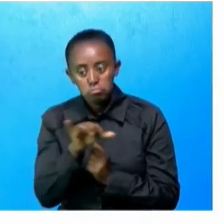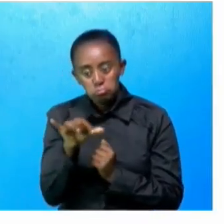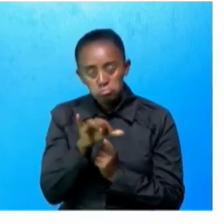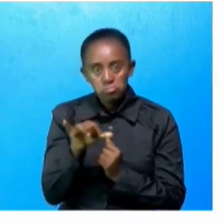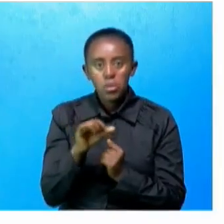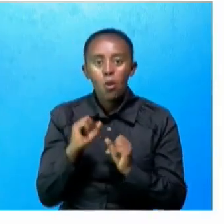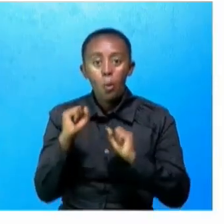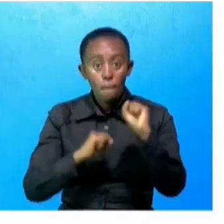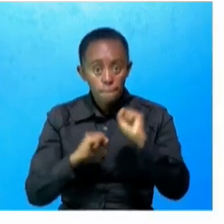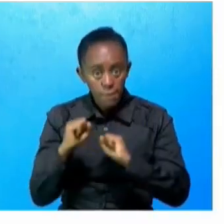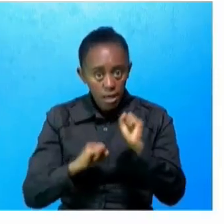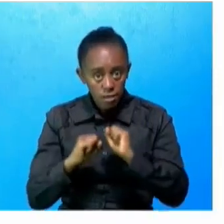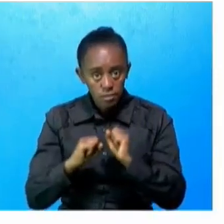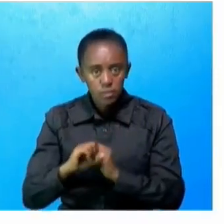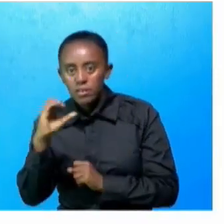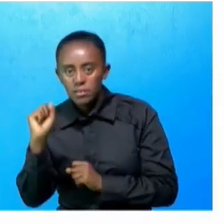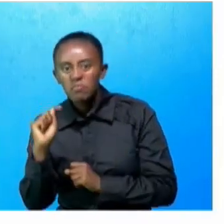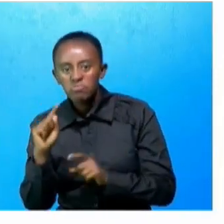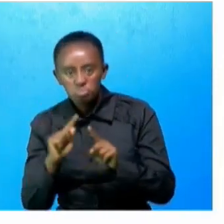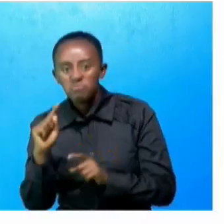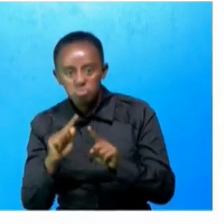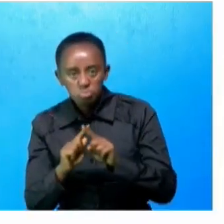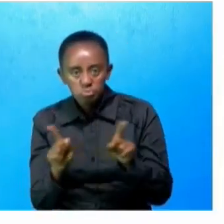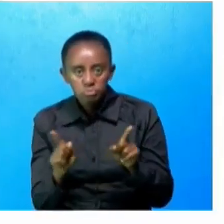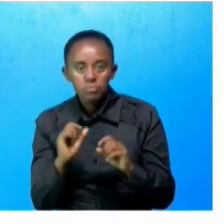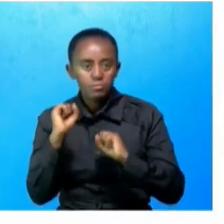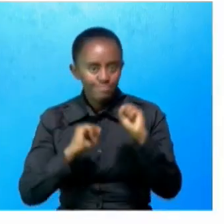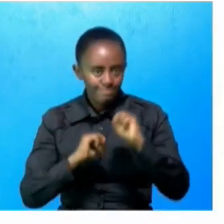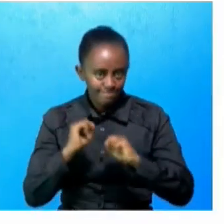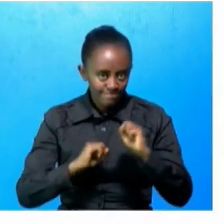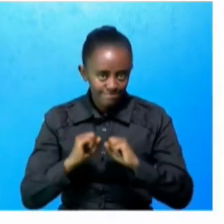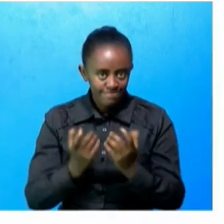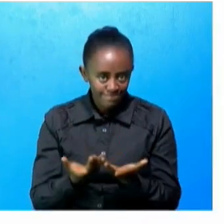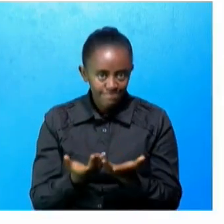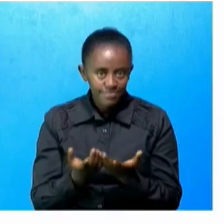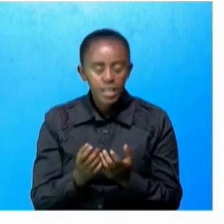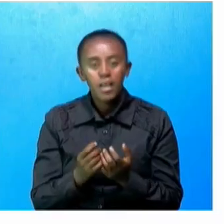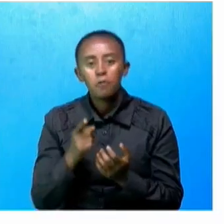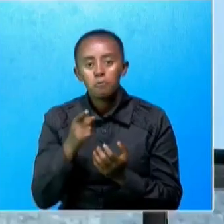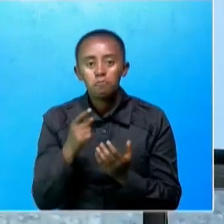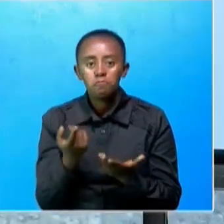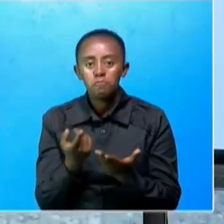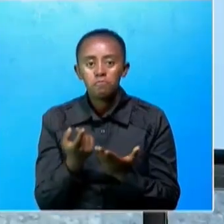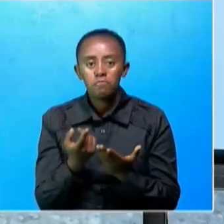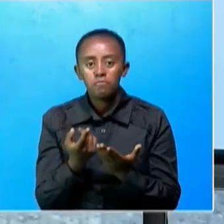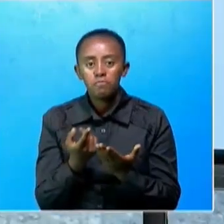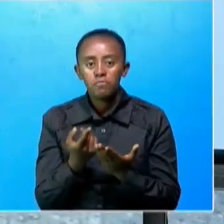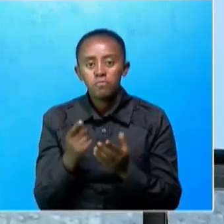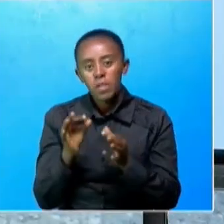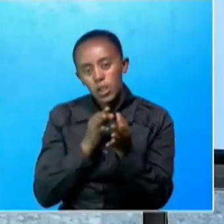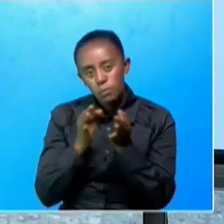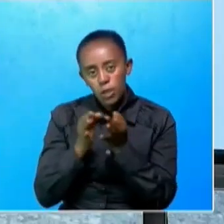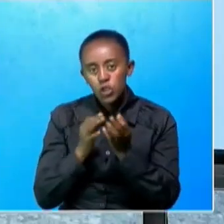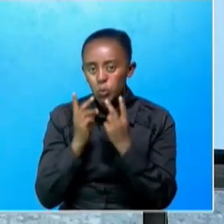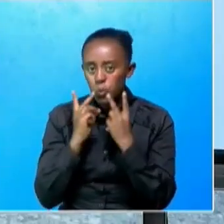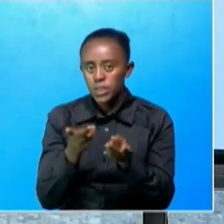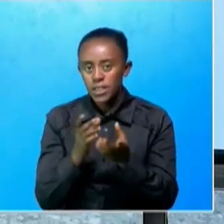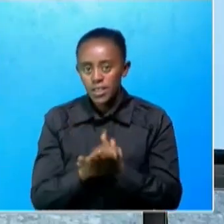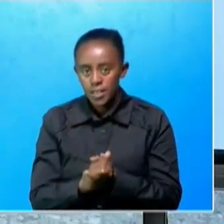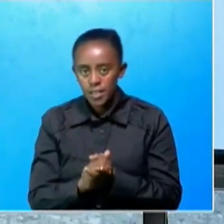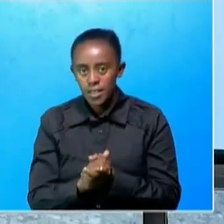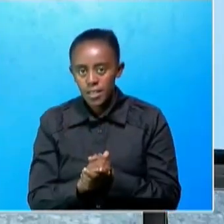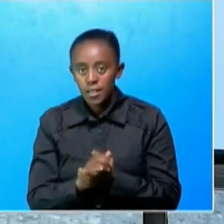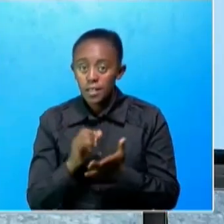and contrast. We are going to familiar with some of the expressions that